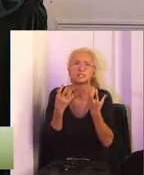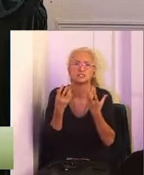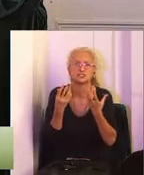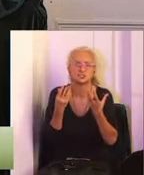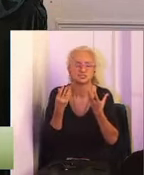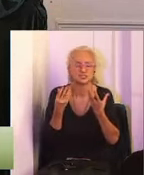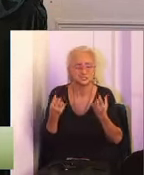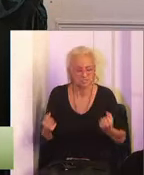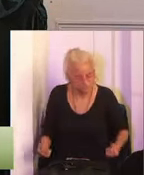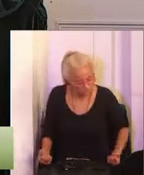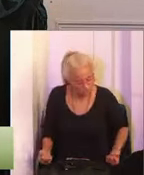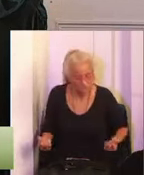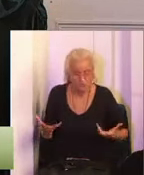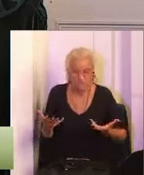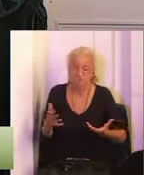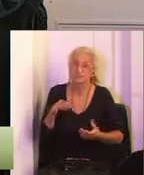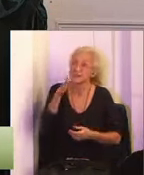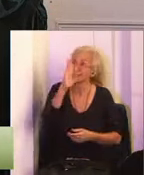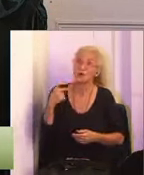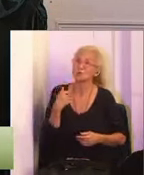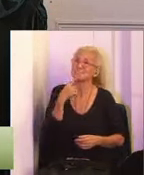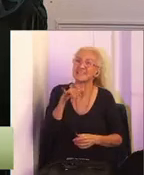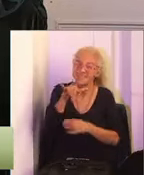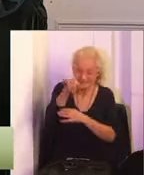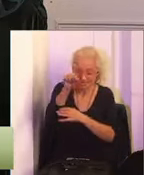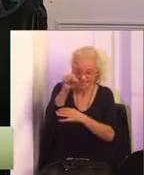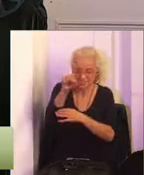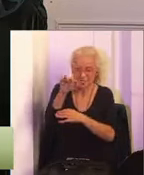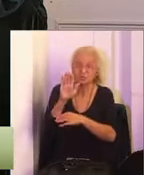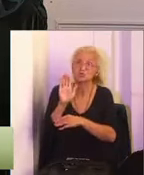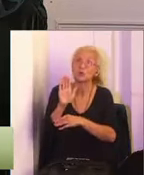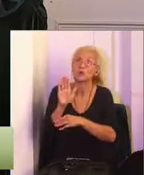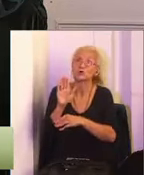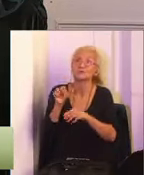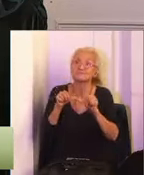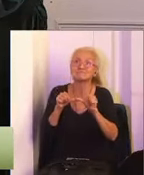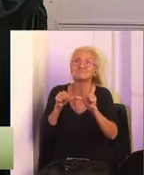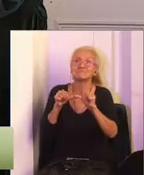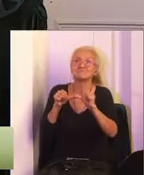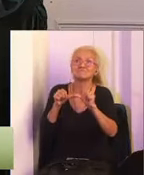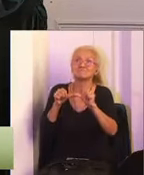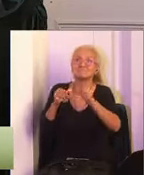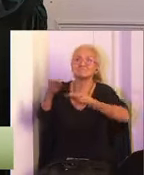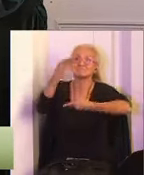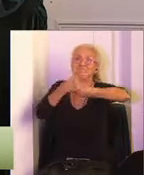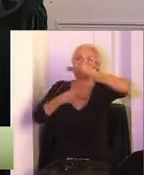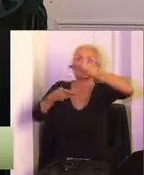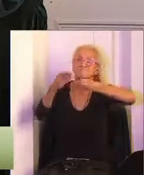God, we say yes to your unbroken cycle of giving and receiving.